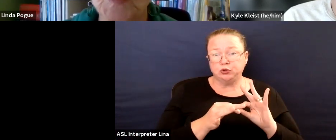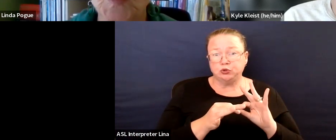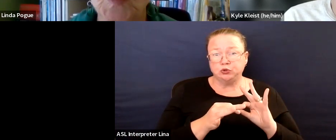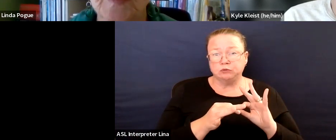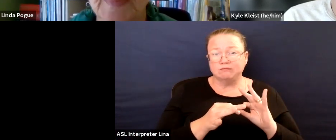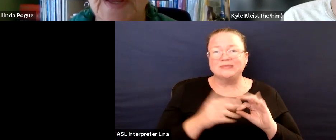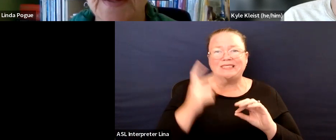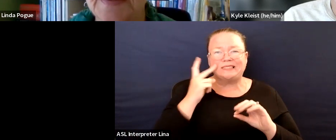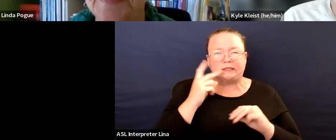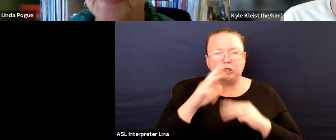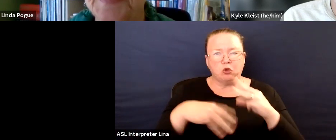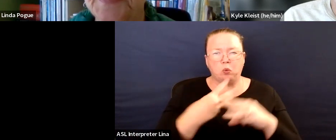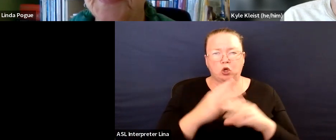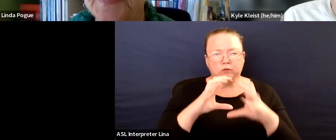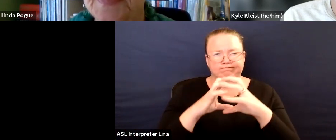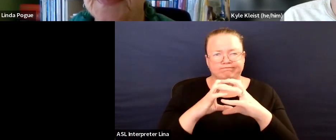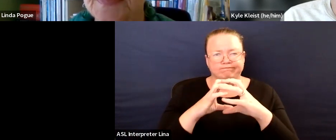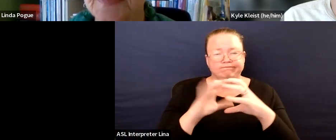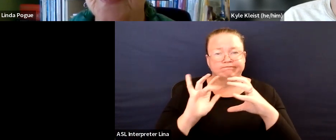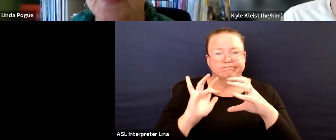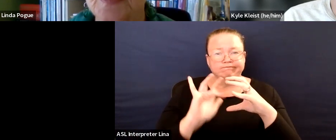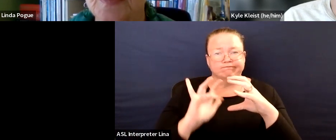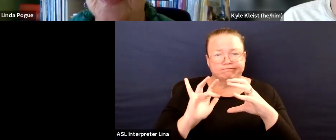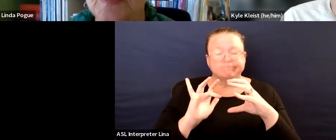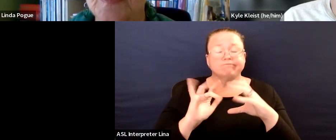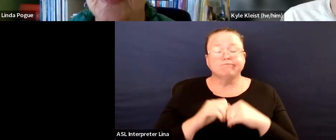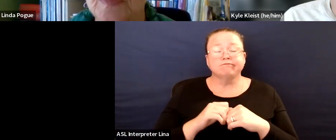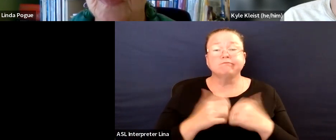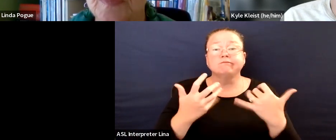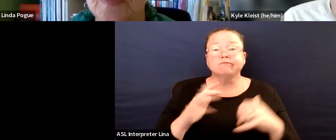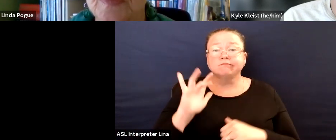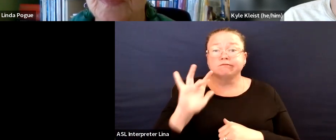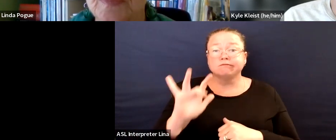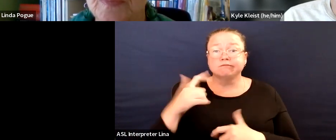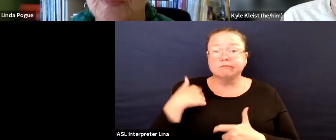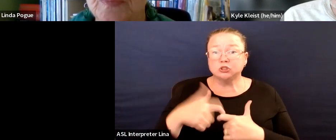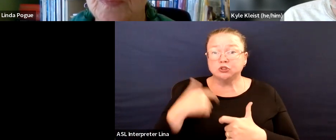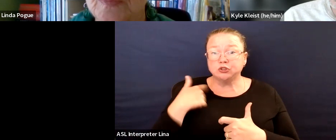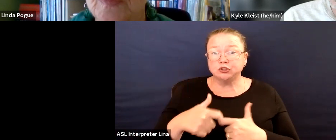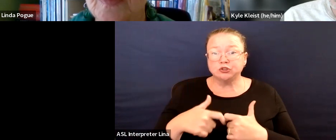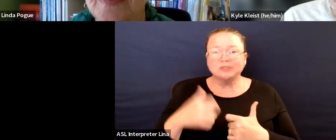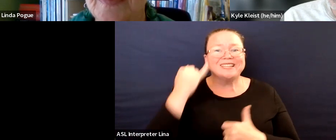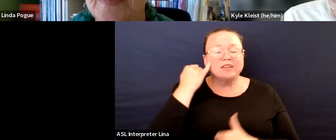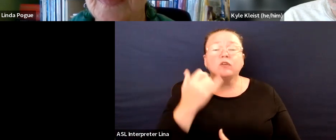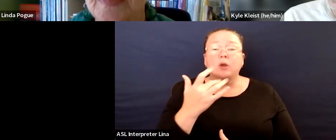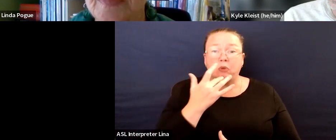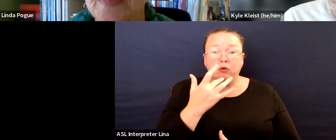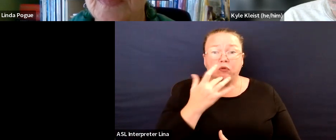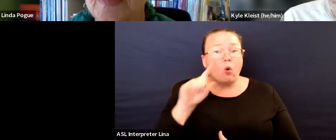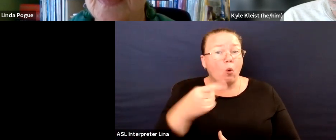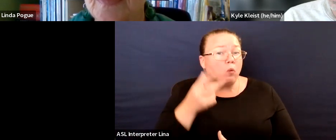the global icon. You can then select on Spanish. If you want to hear only